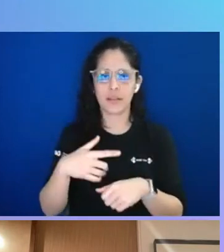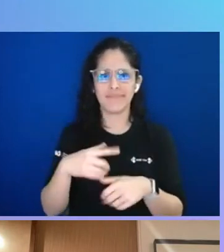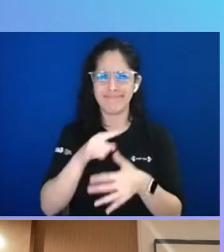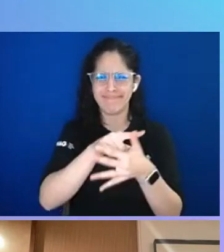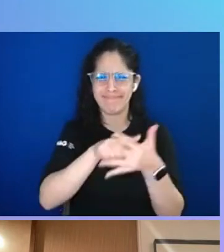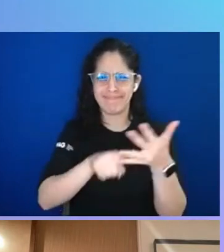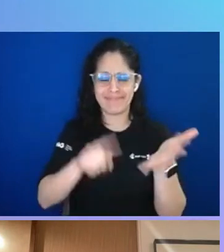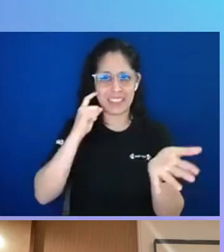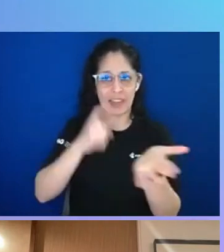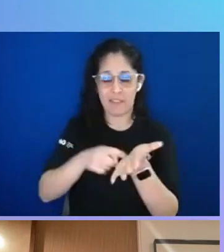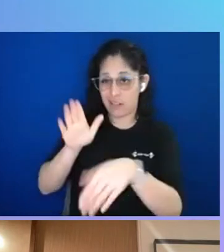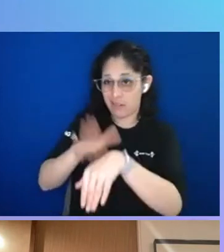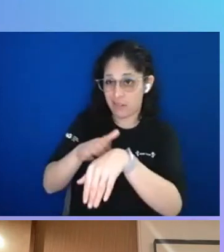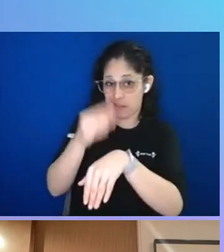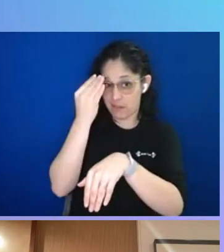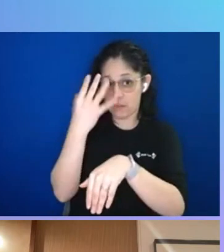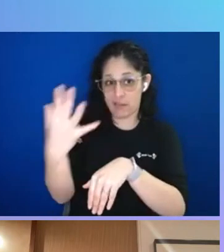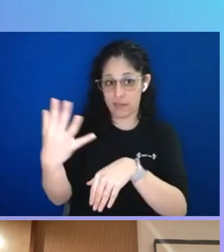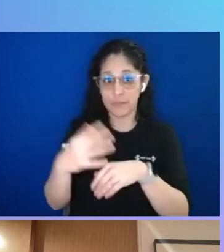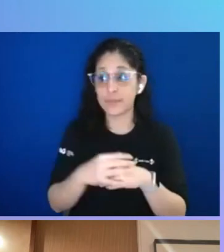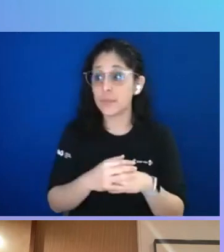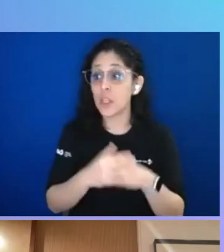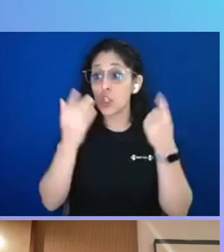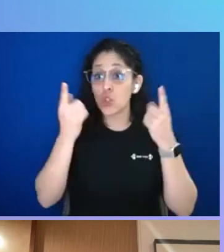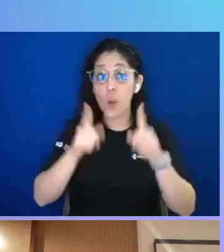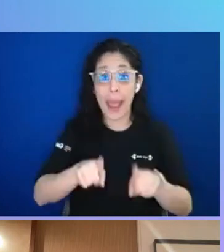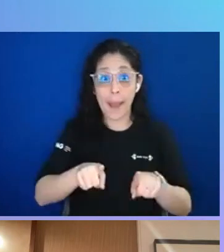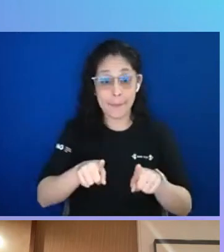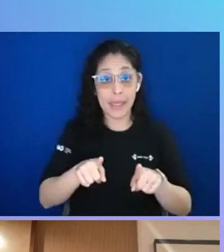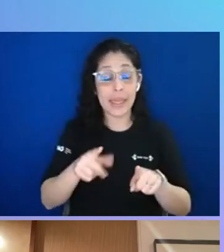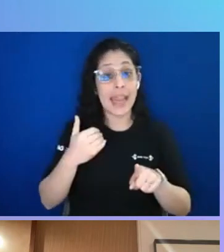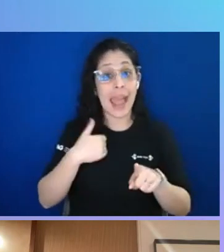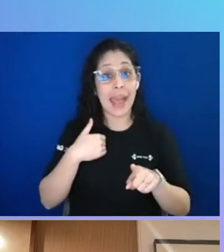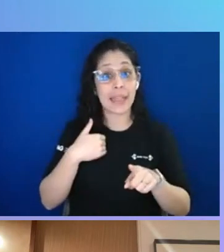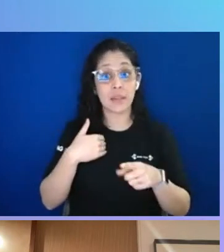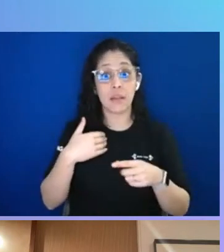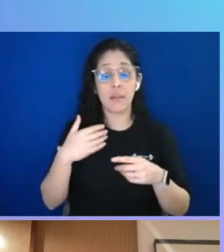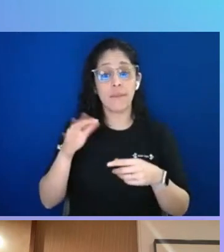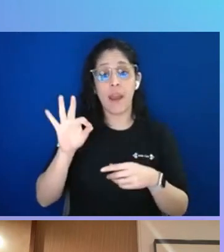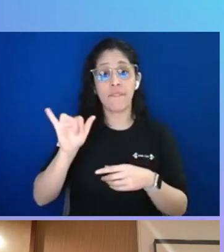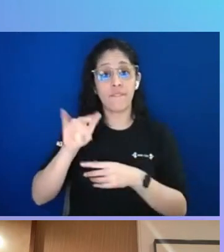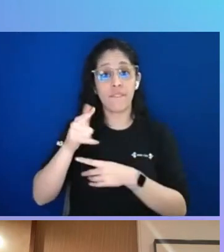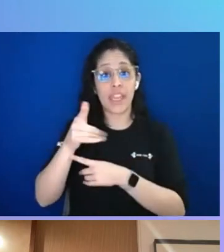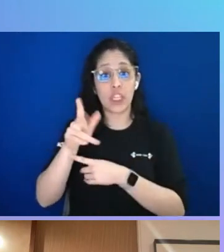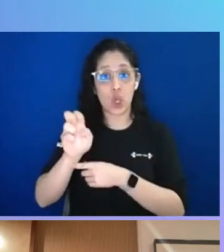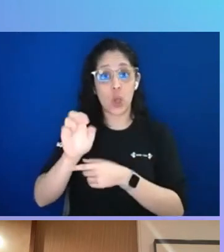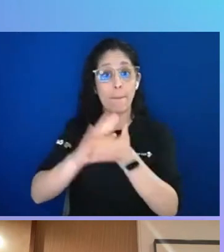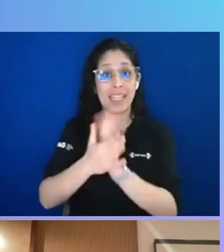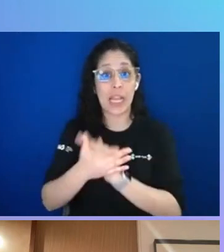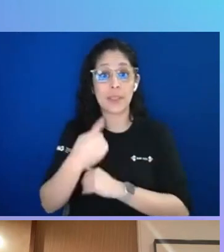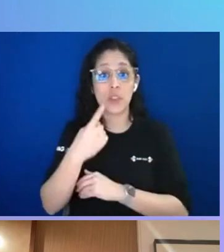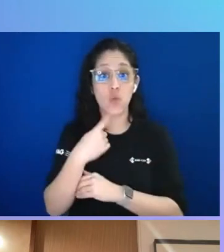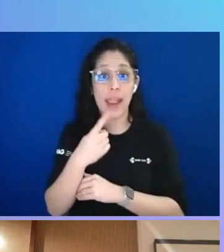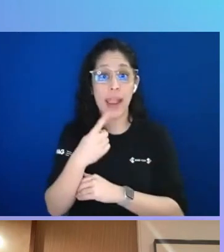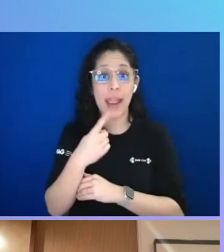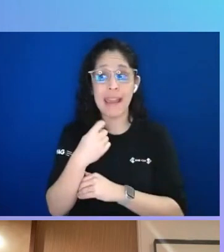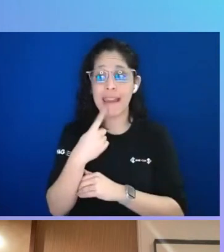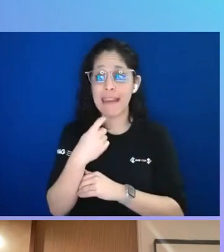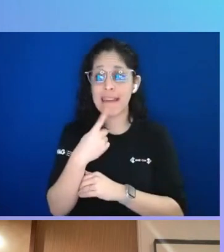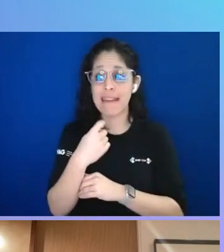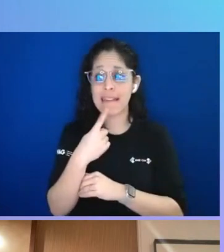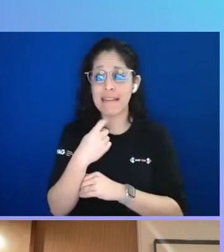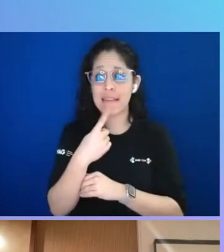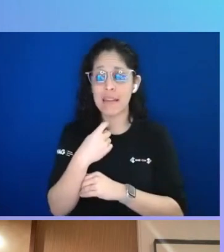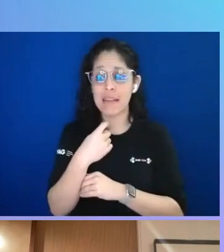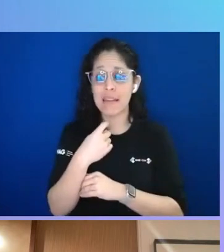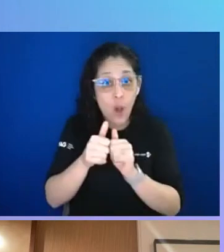has a figurine that lights up red on the compromised body part and a text directive on how to correct the